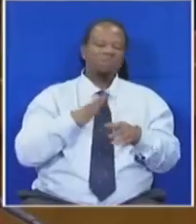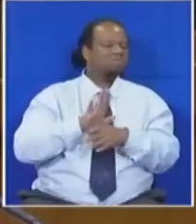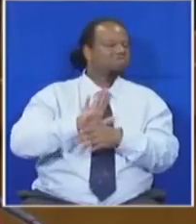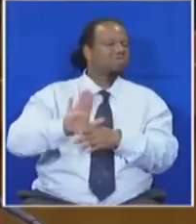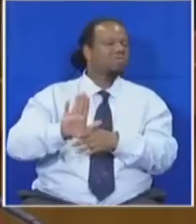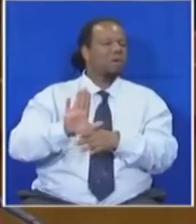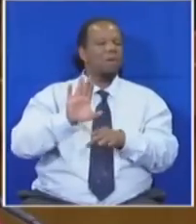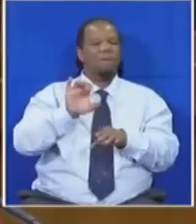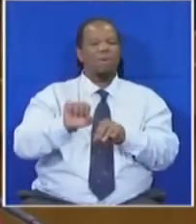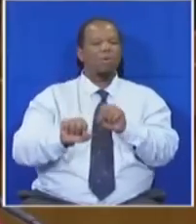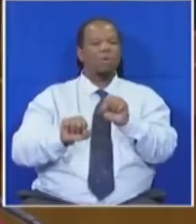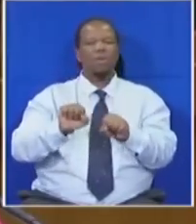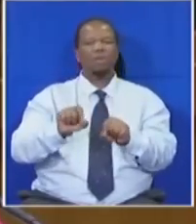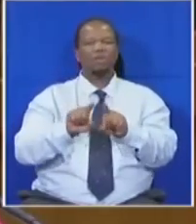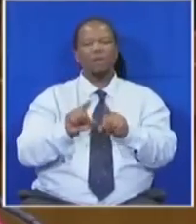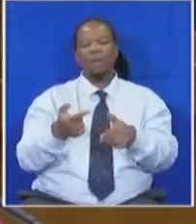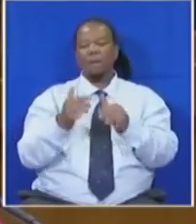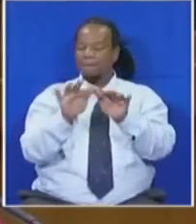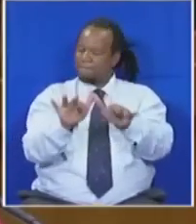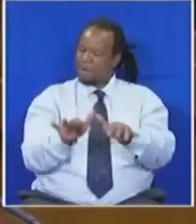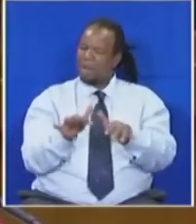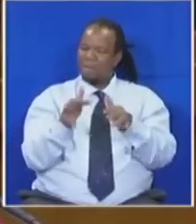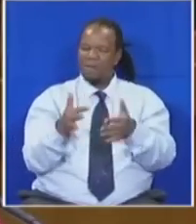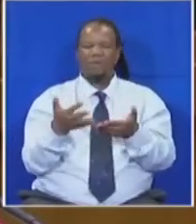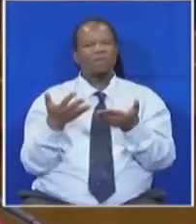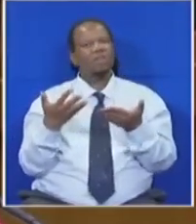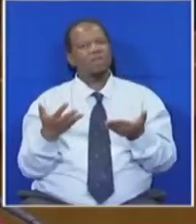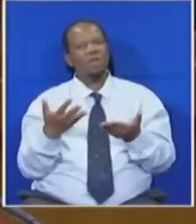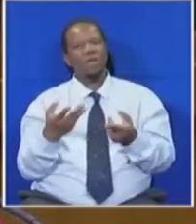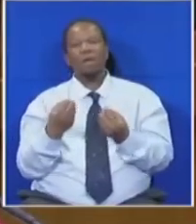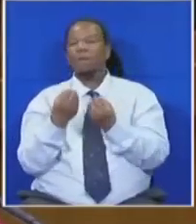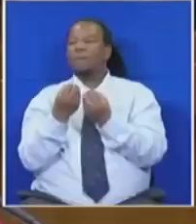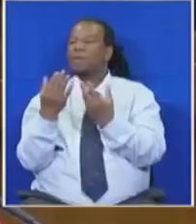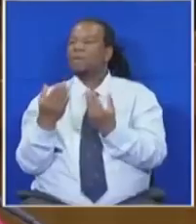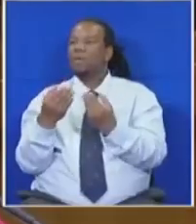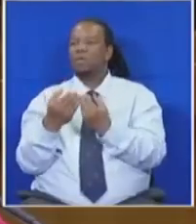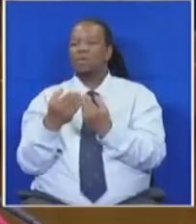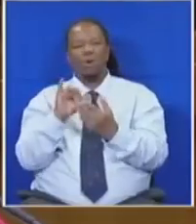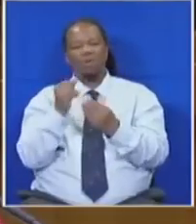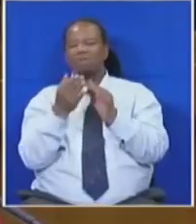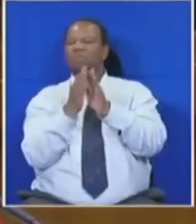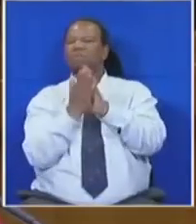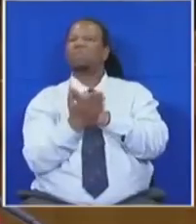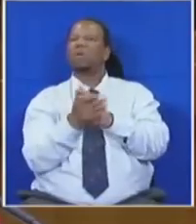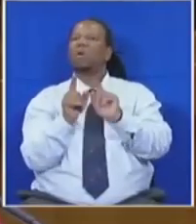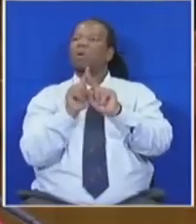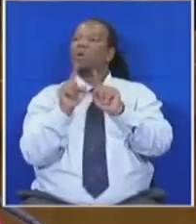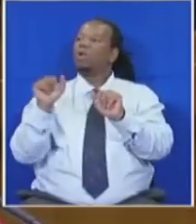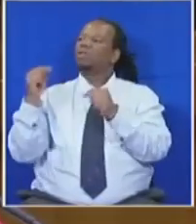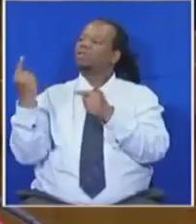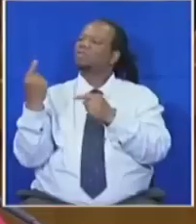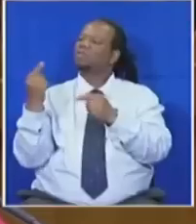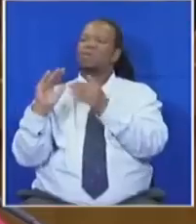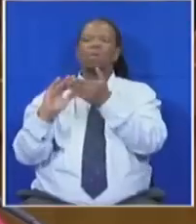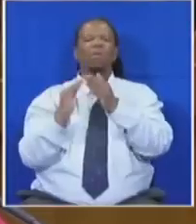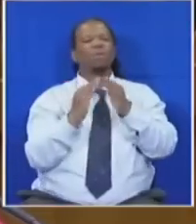where they come to dump rejected or knowledgeless cadres, reproducing mediocrity across all committees. Hence,